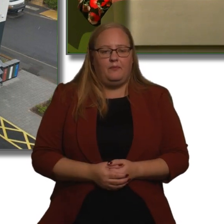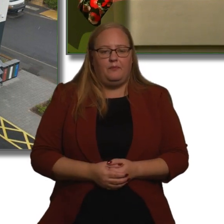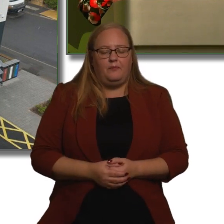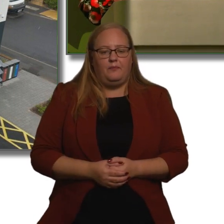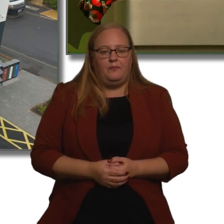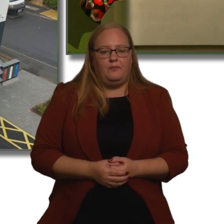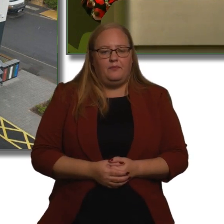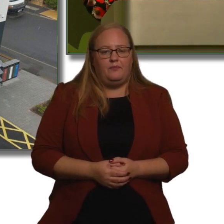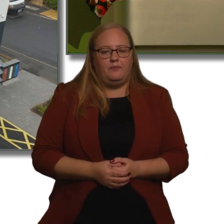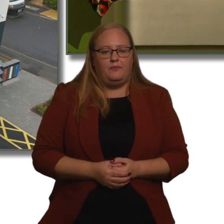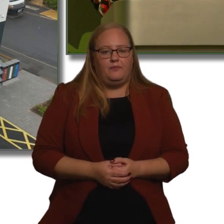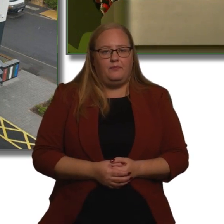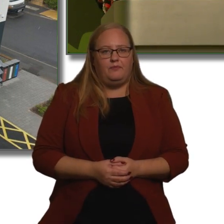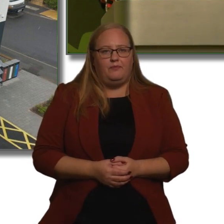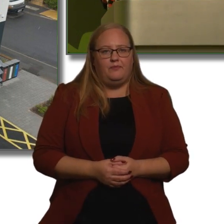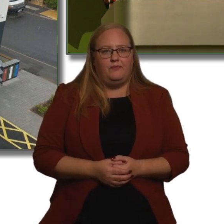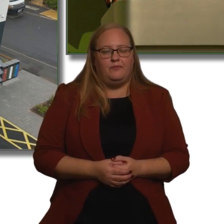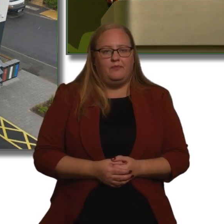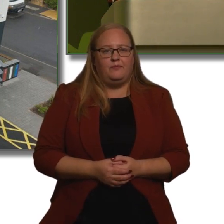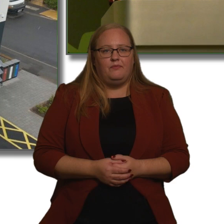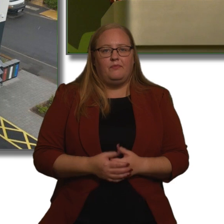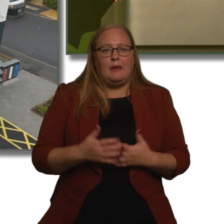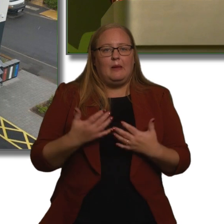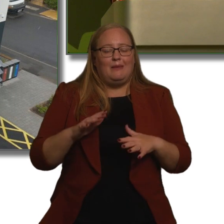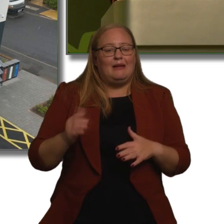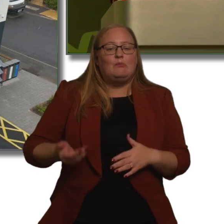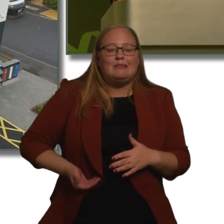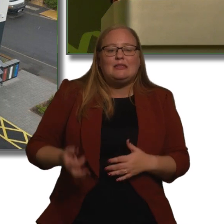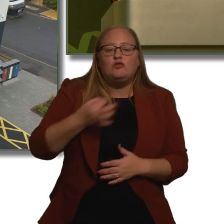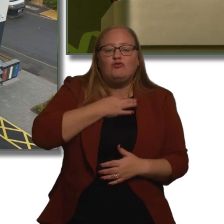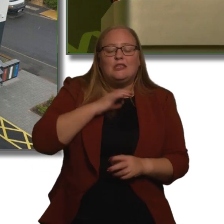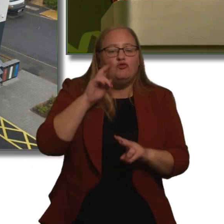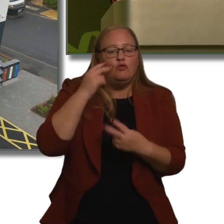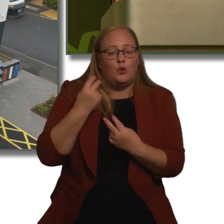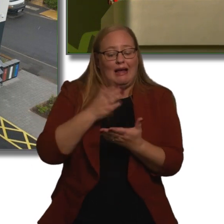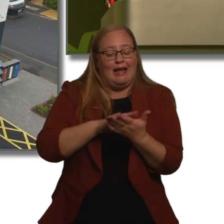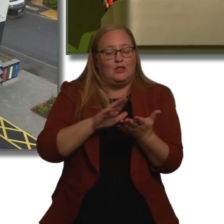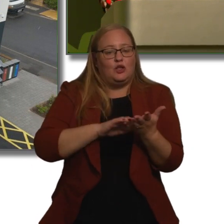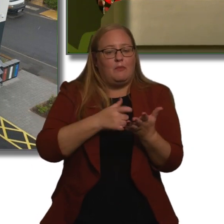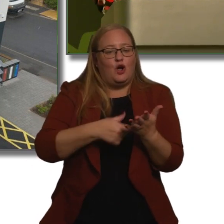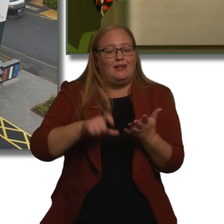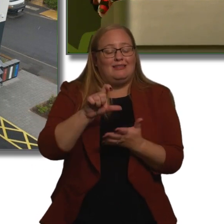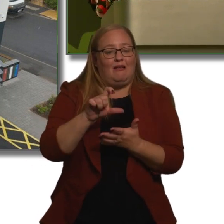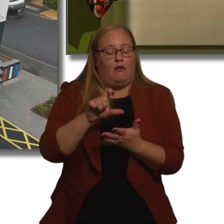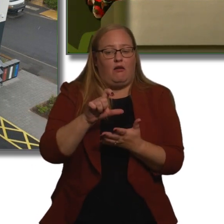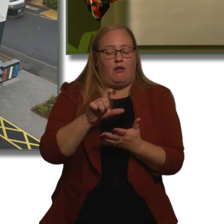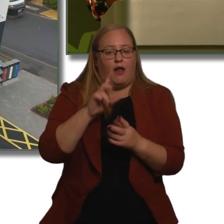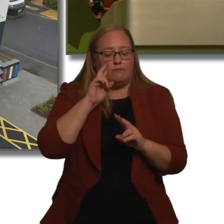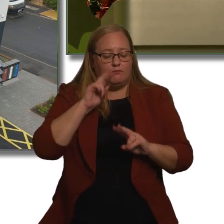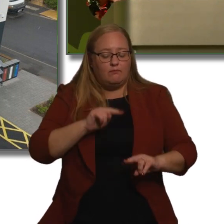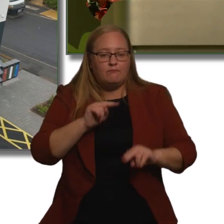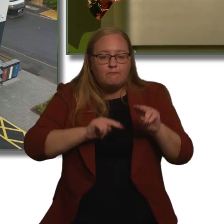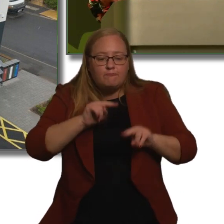Following a business risk review, HMRC have improved our risk rating to low, recognising